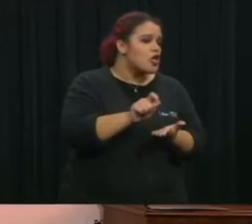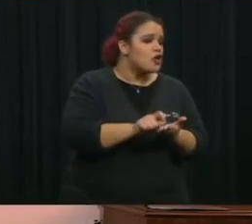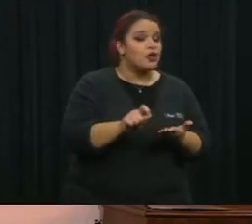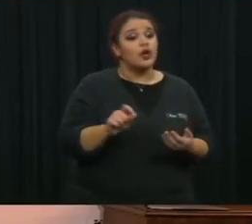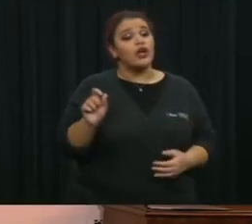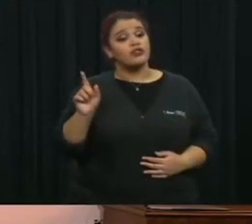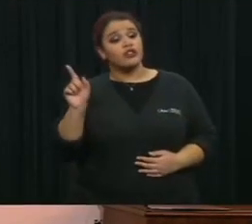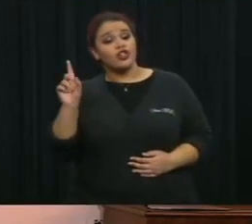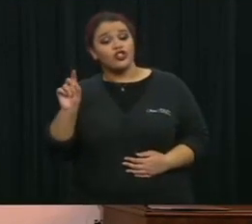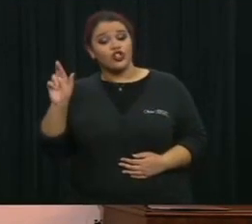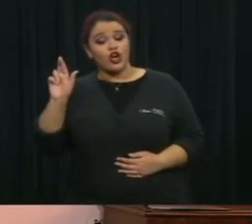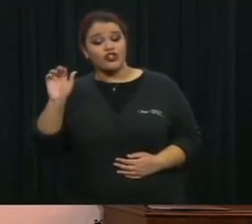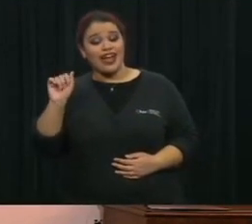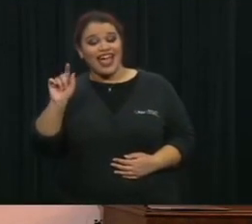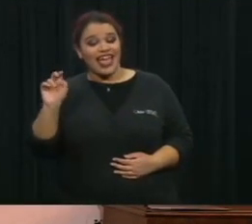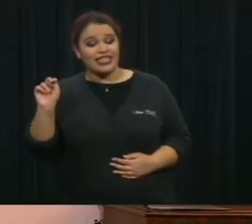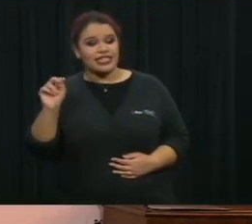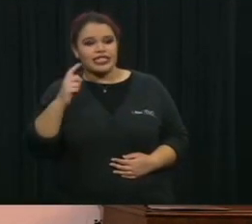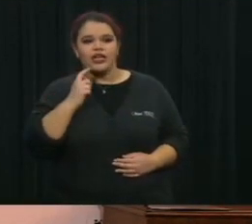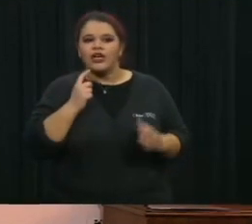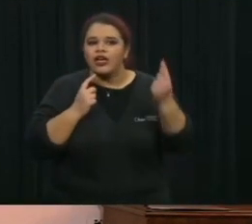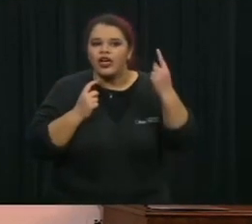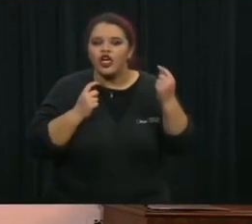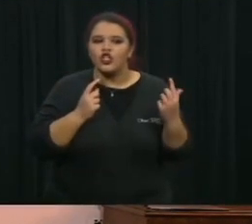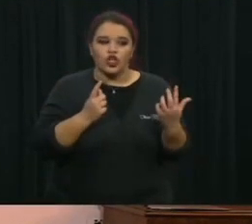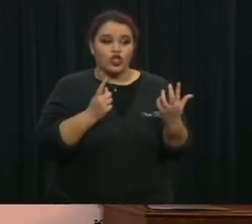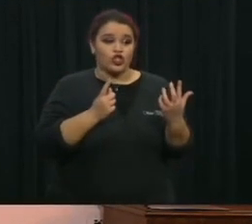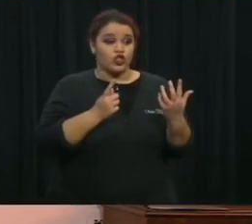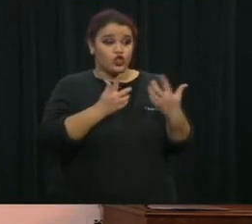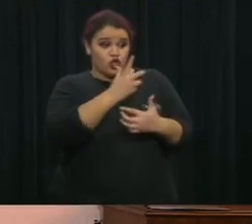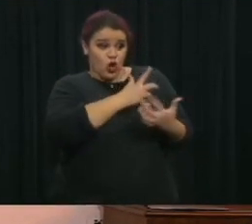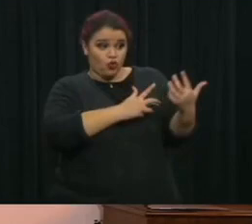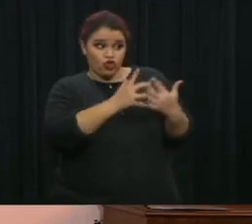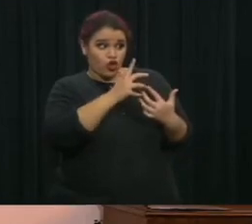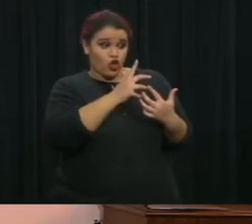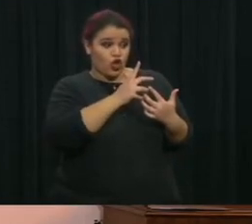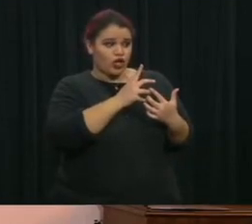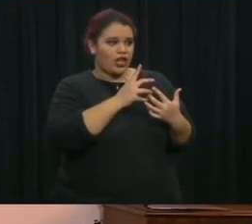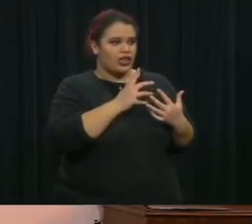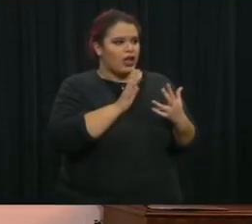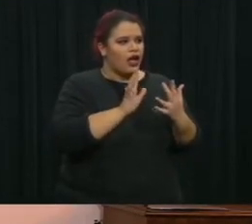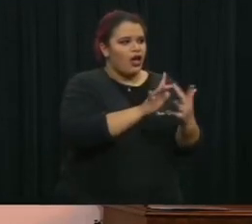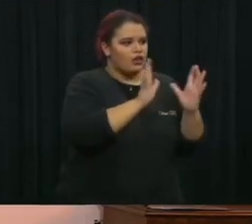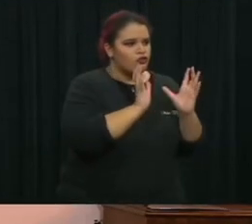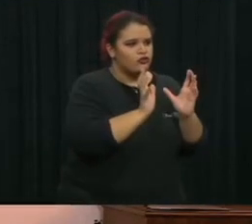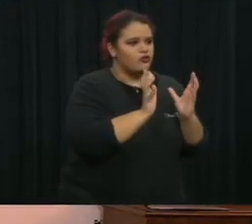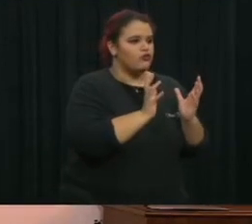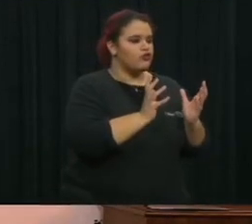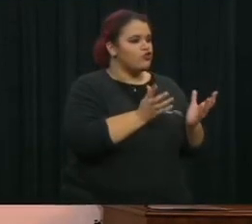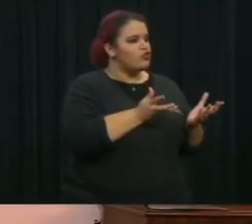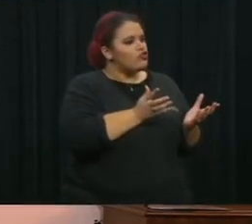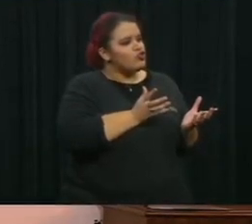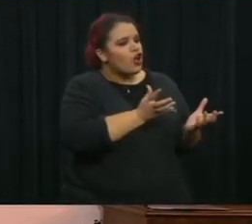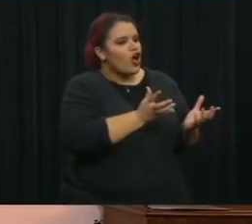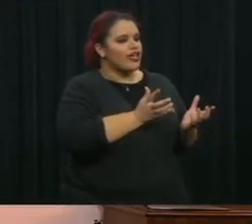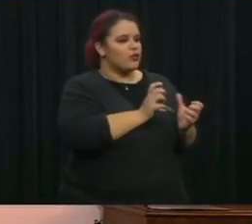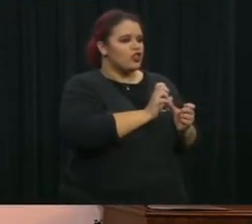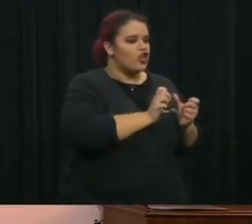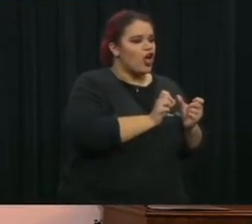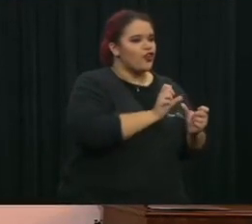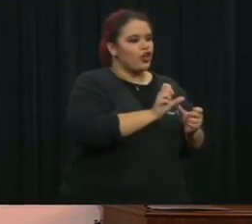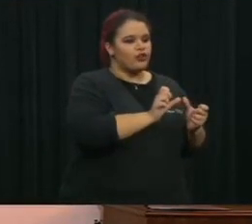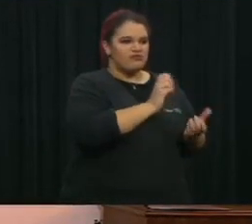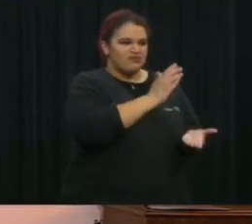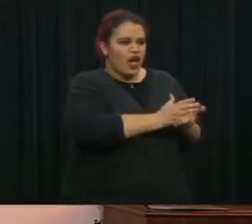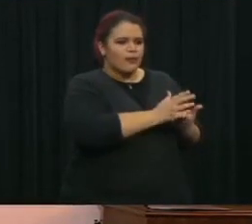As Dr. Atkins said, the social. We don't want social distancing. Look for more opportunities to connect, but just